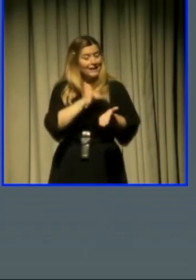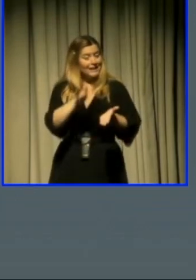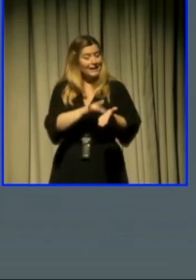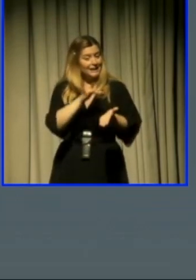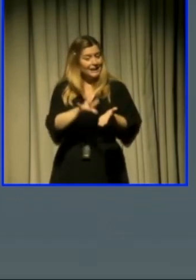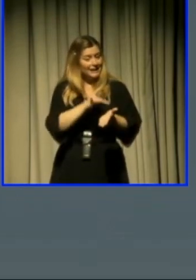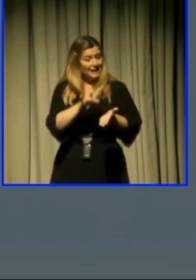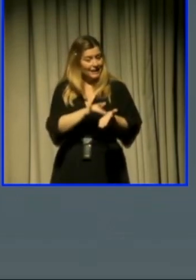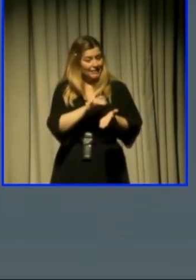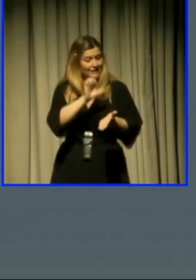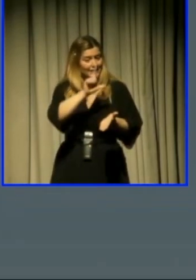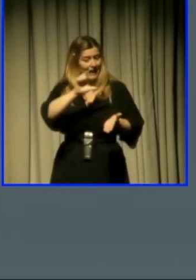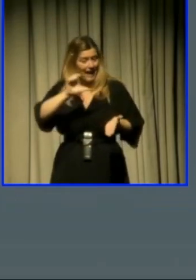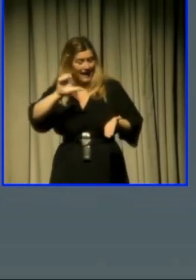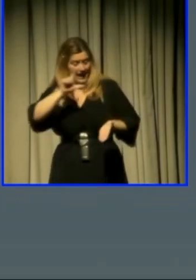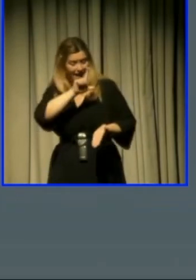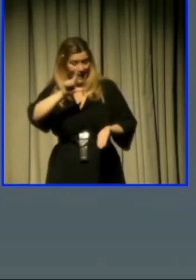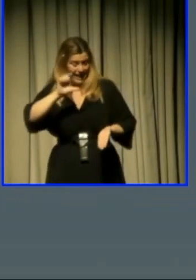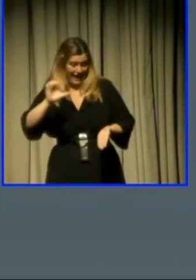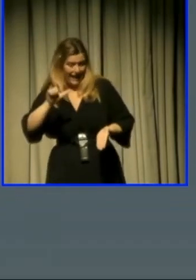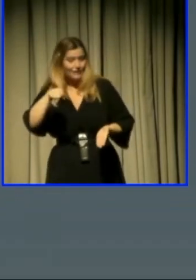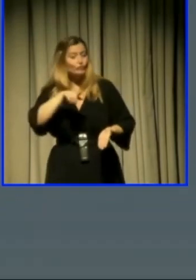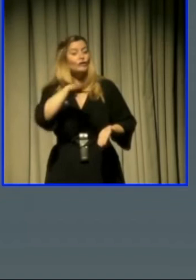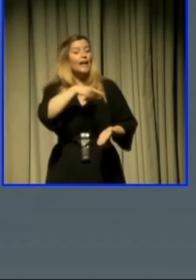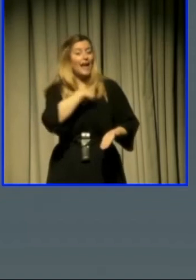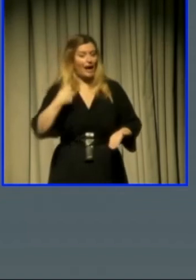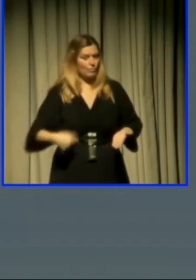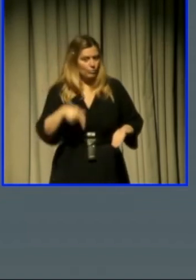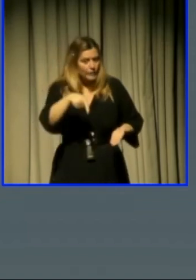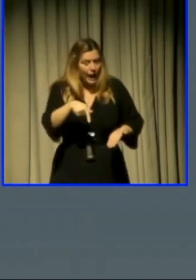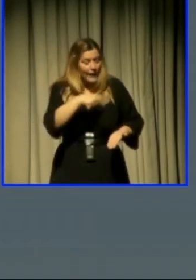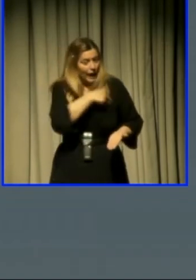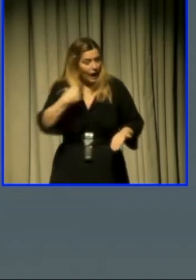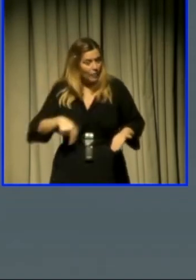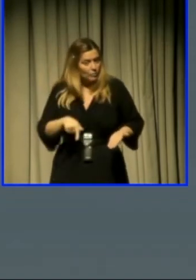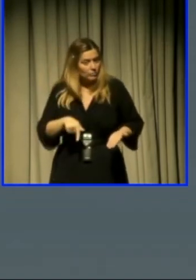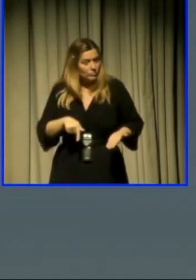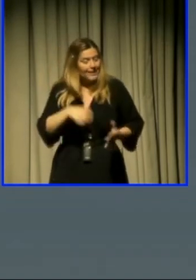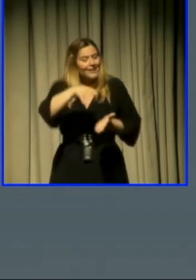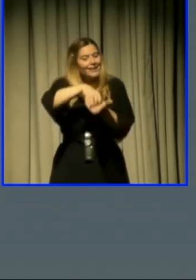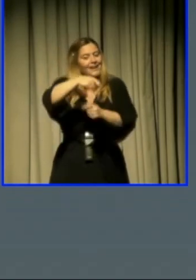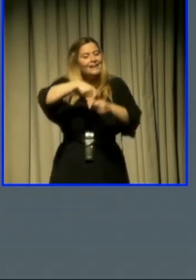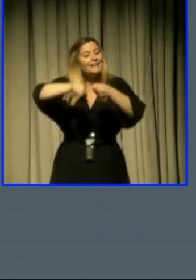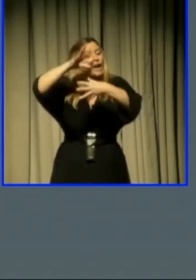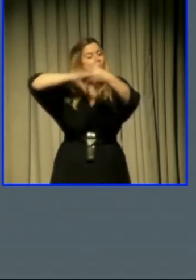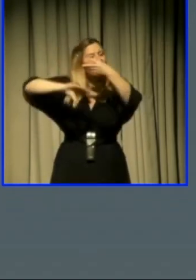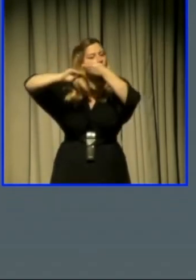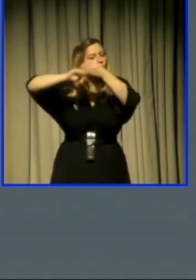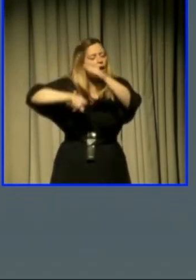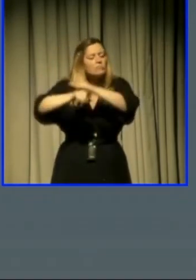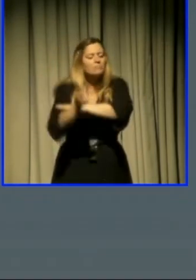and they developed a virtual store modeled after the Burberry Ginza Tokyo store. So